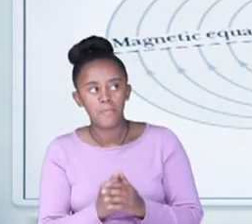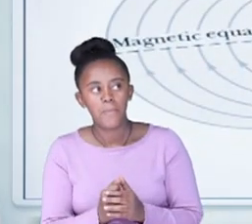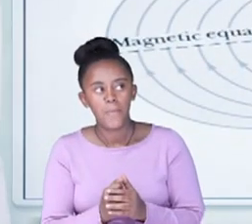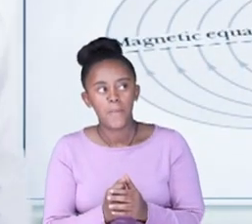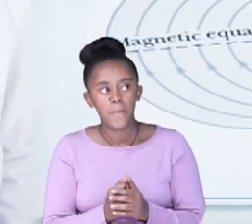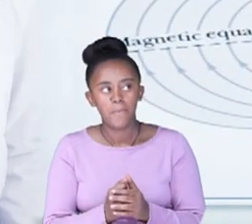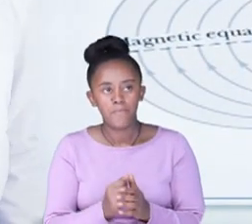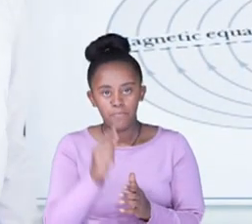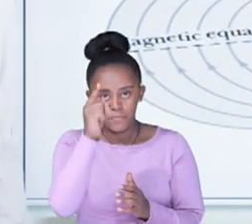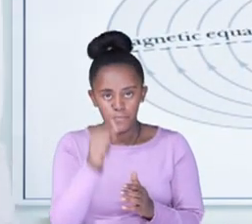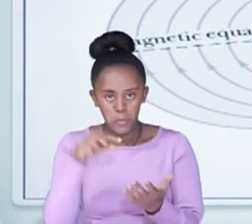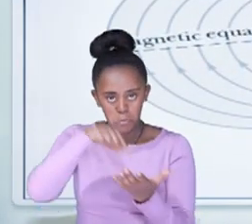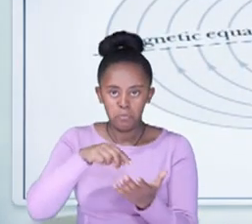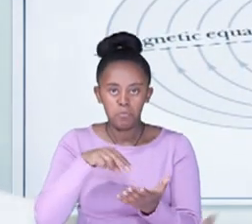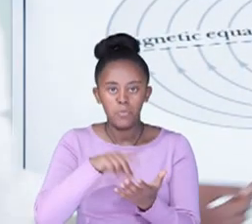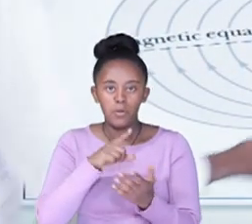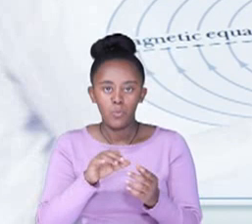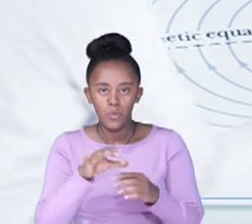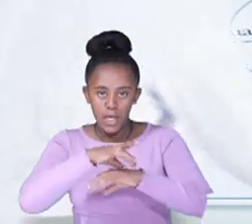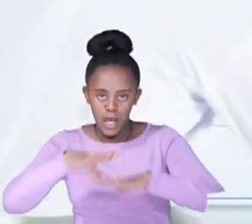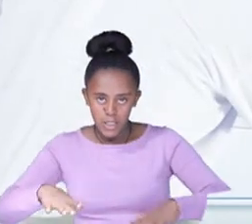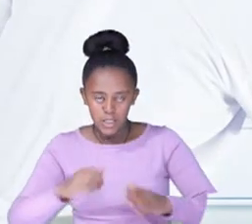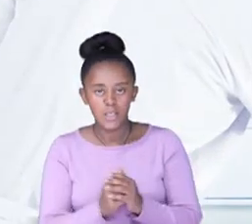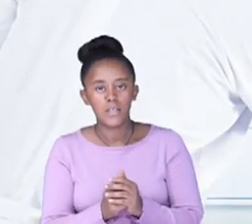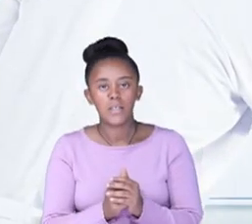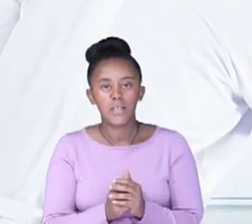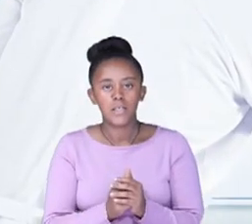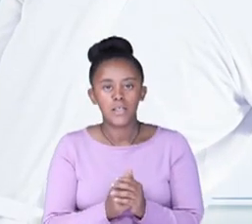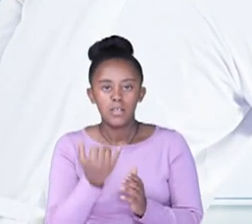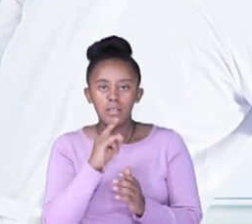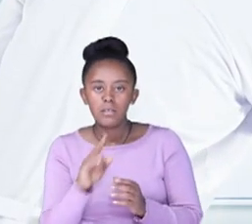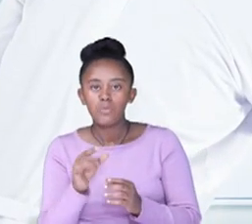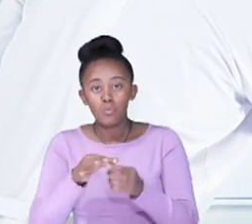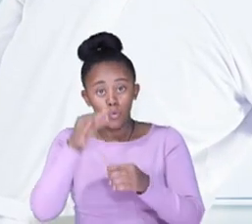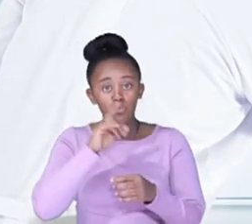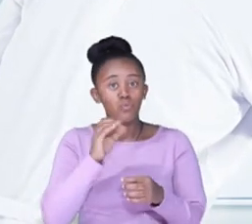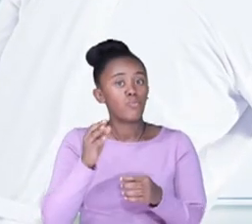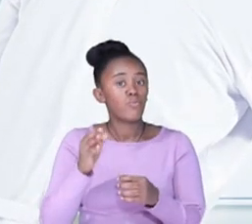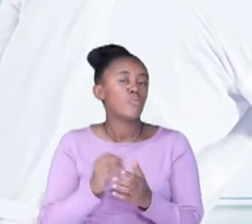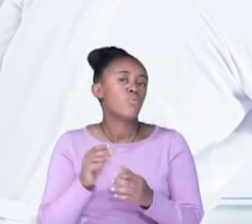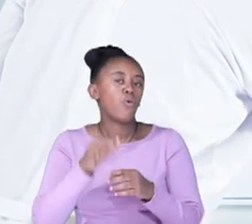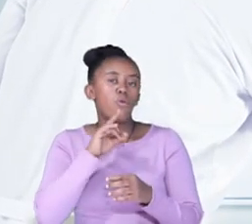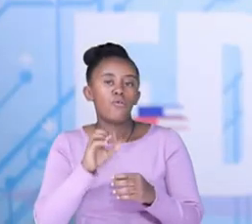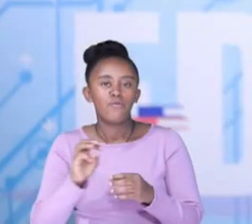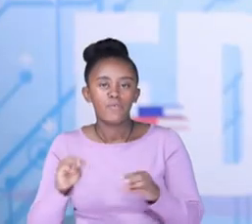This is a magnet which is suspended here on the Earth. So the north pole of the magnet, and